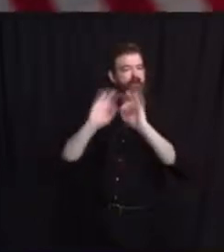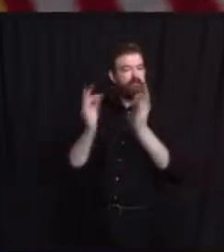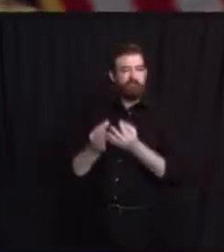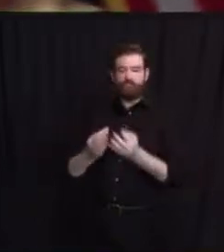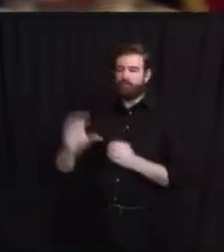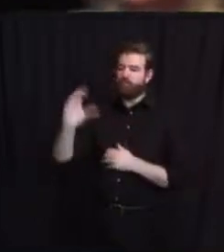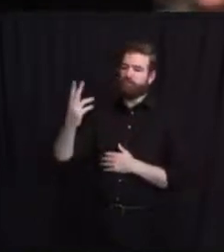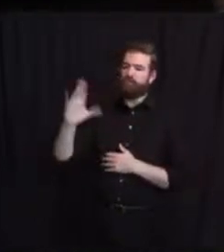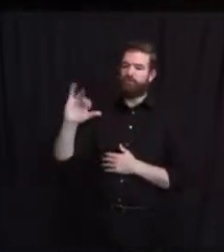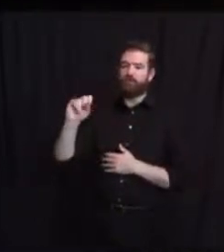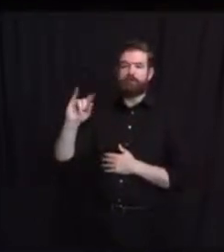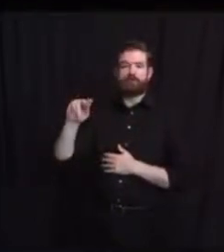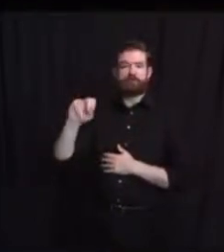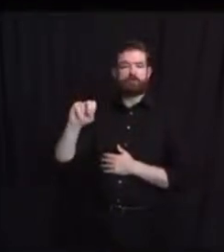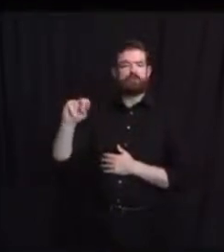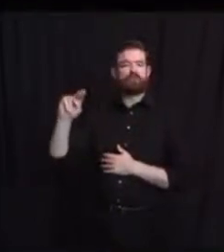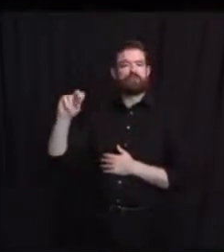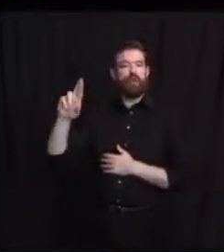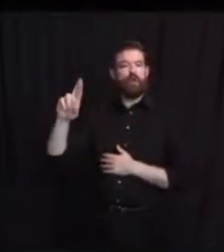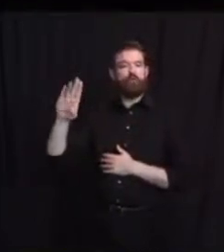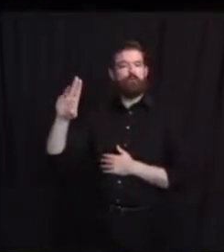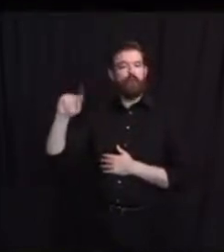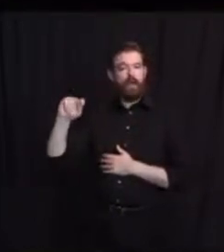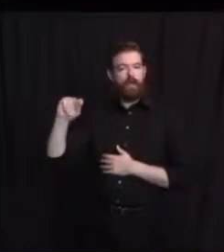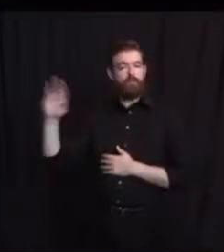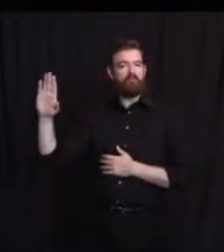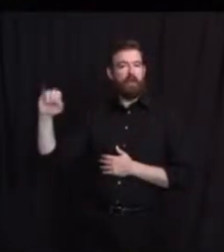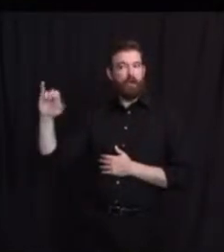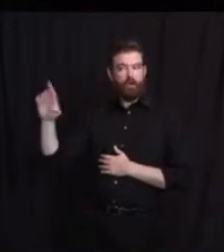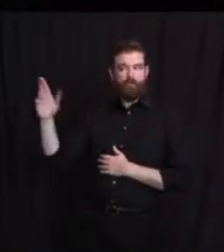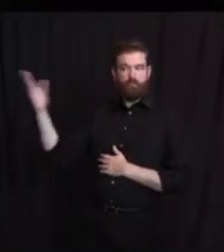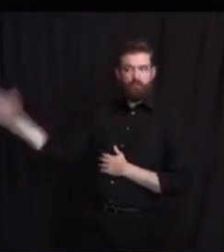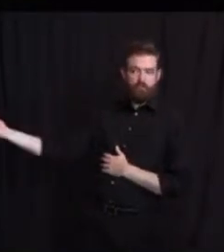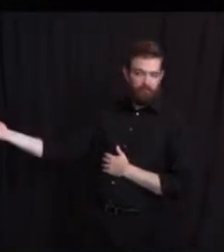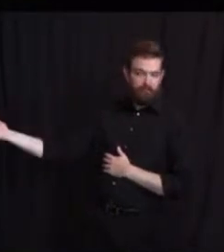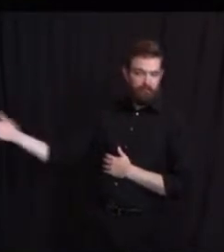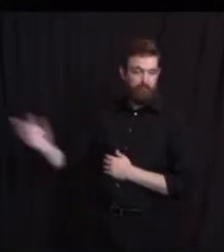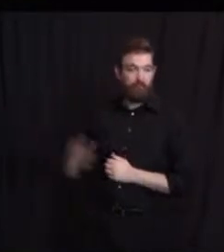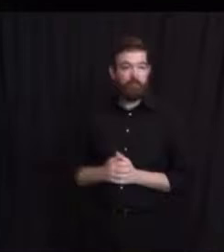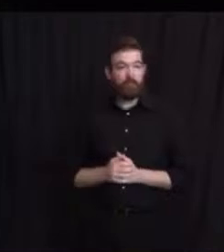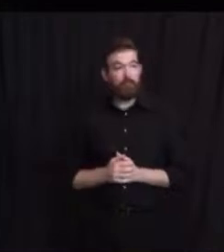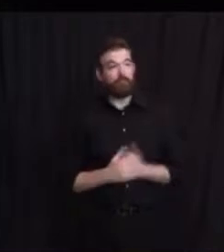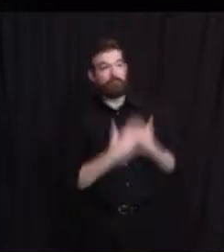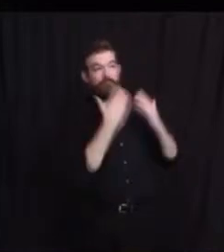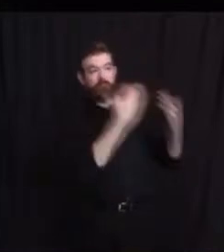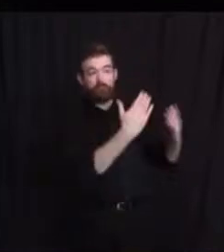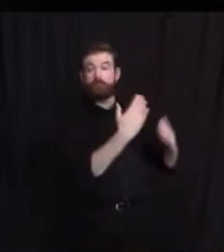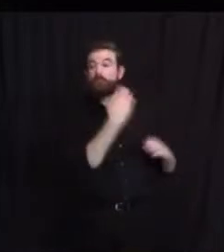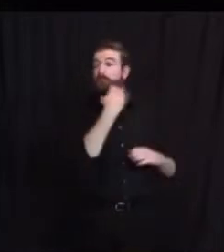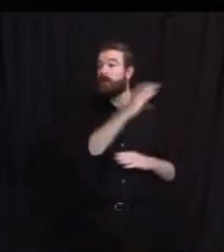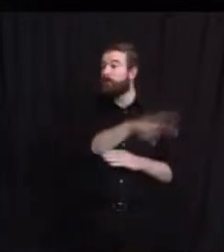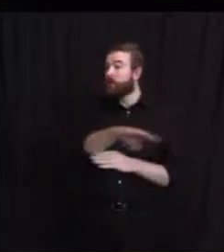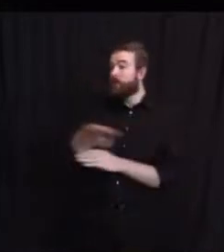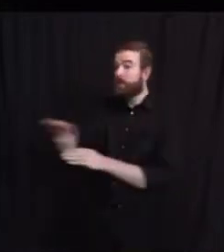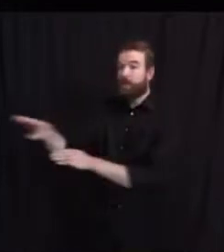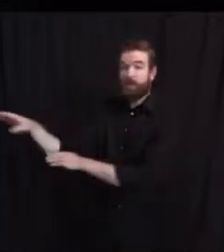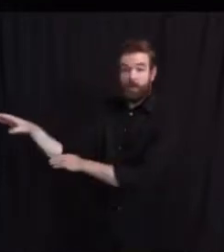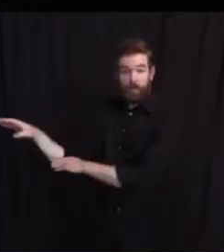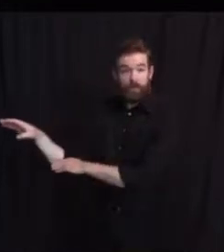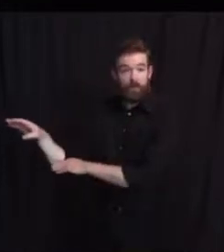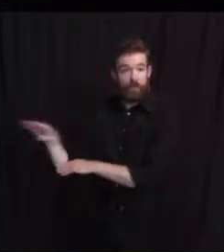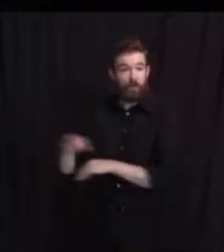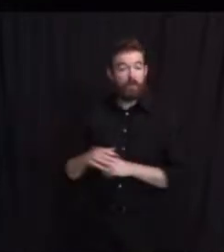Thanks, Governor Murphy, and good afternoon, everyone. As the governor referenced in his remarks, child care centers will be authorized to